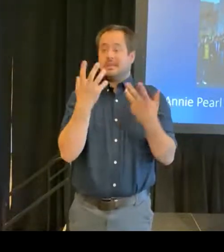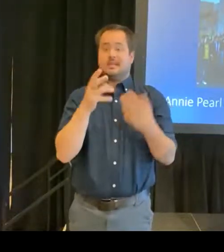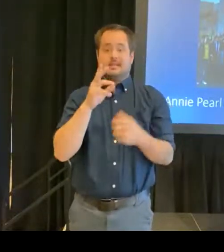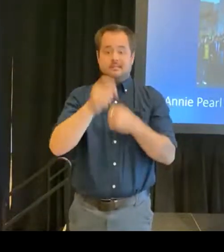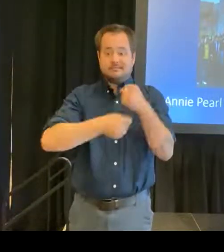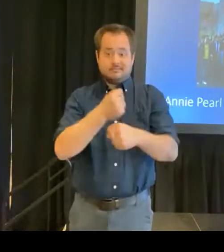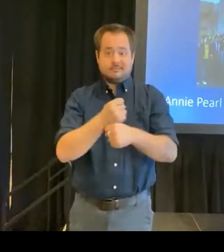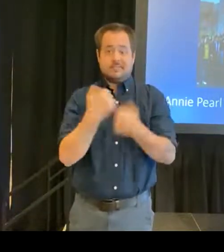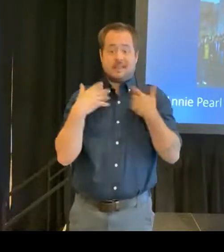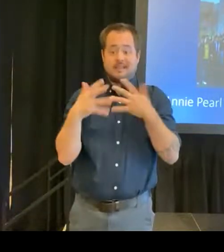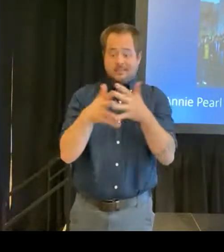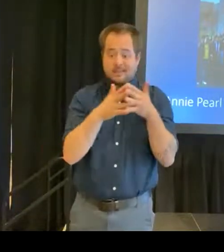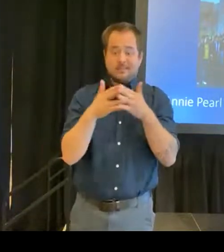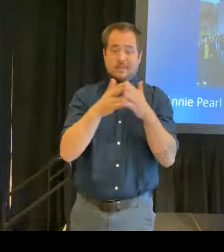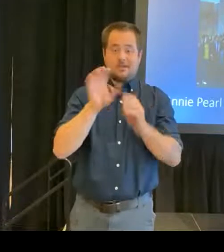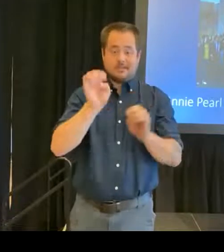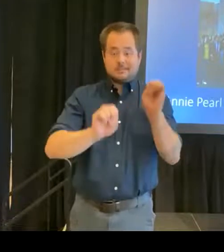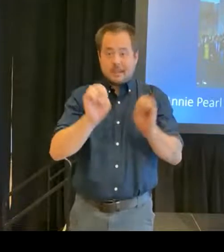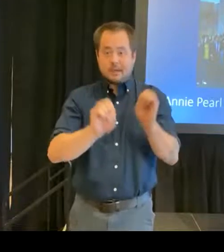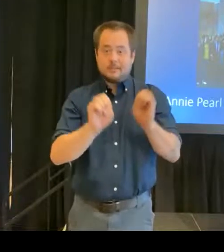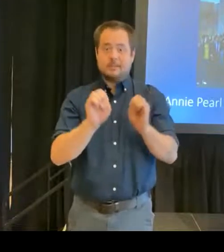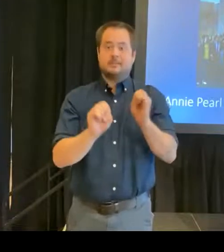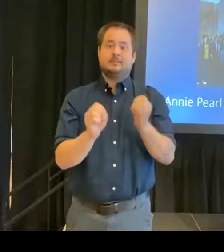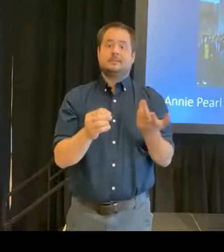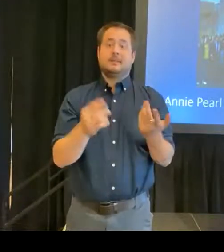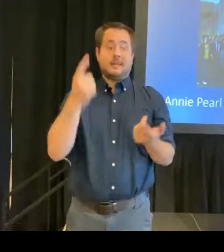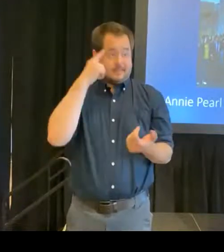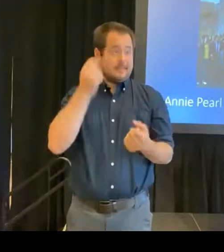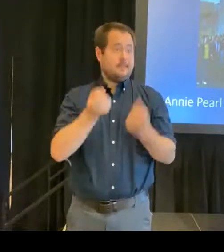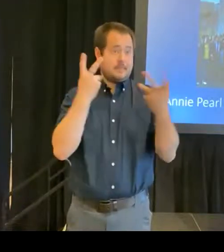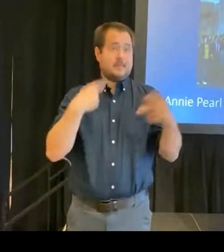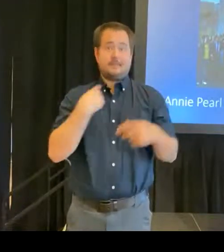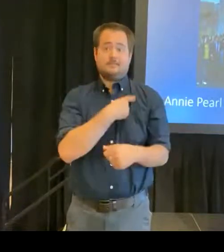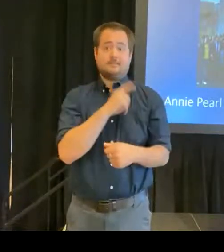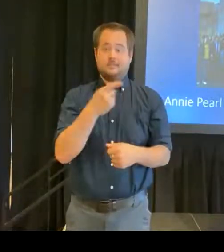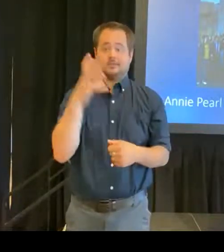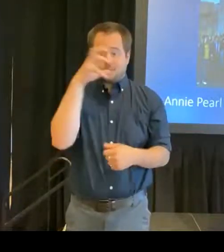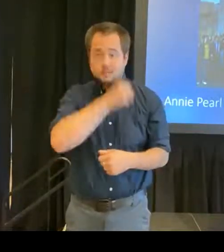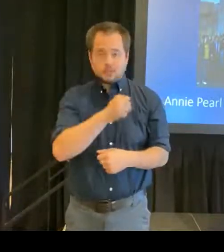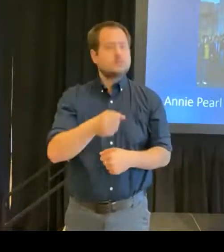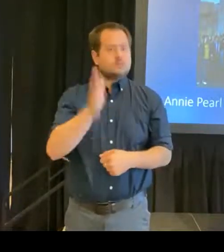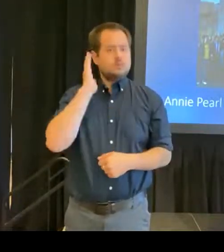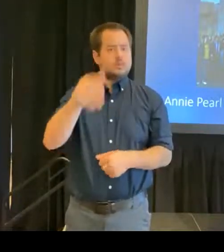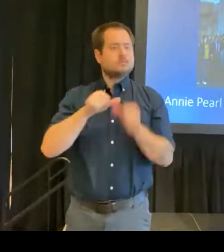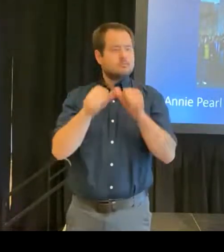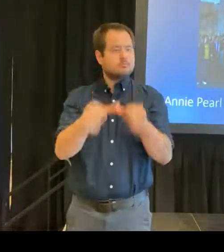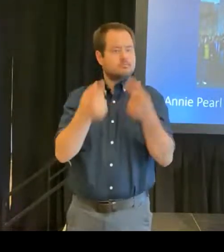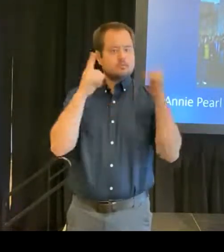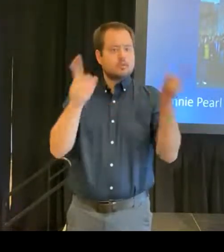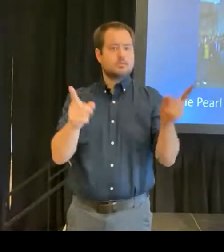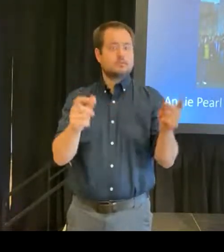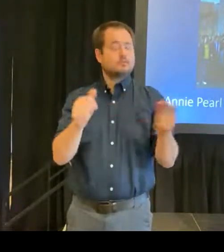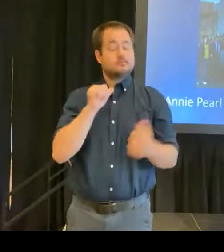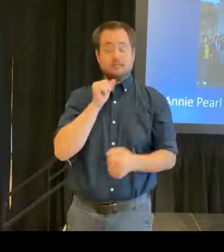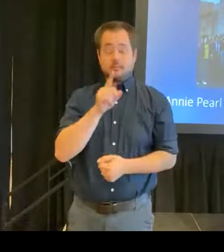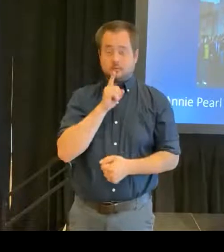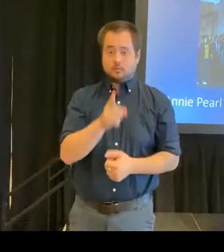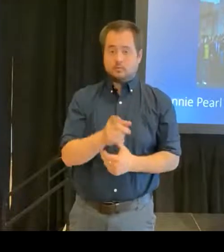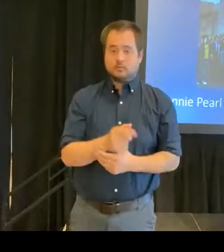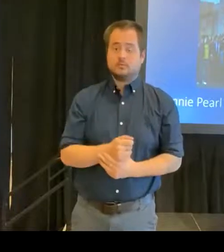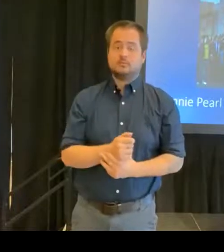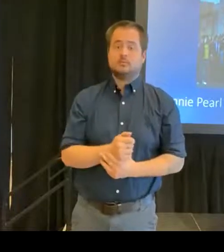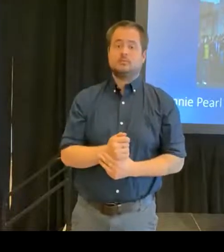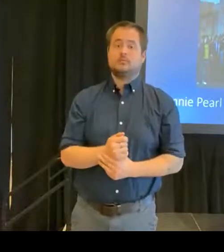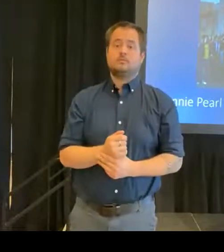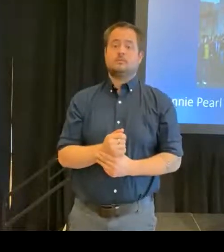think a lot of us just think that it's just guaranteed to work. And that's not true. And I feel like there's a certain amount of arrogance